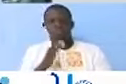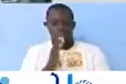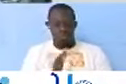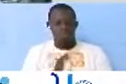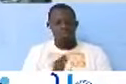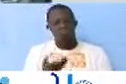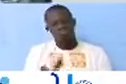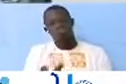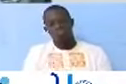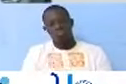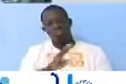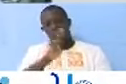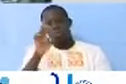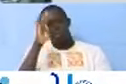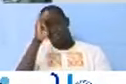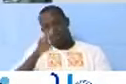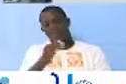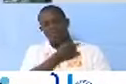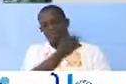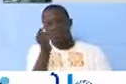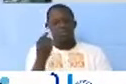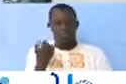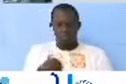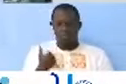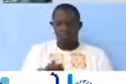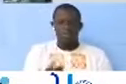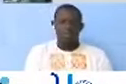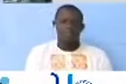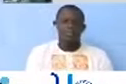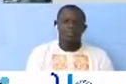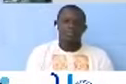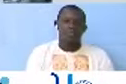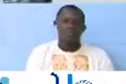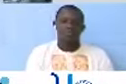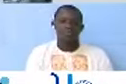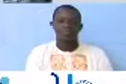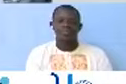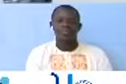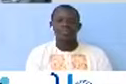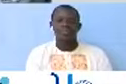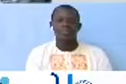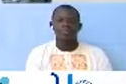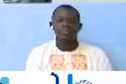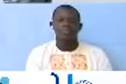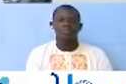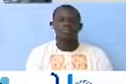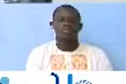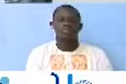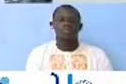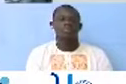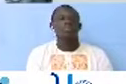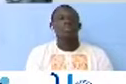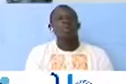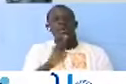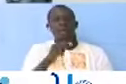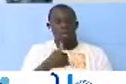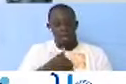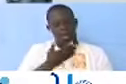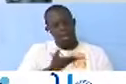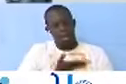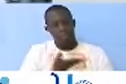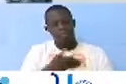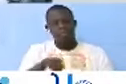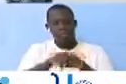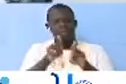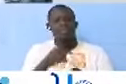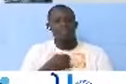If they say that they are going to praise you, there are others who are outside who are not praising you. What I